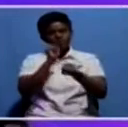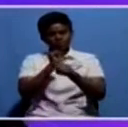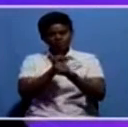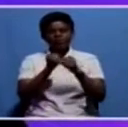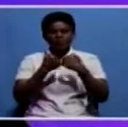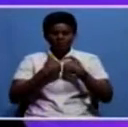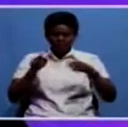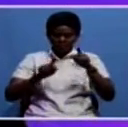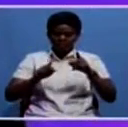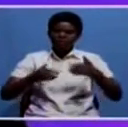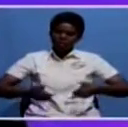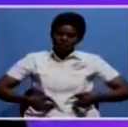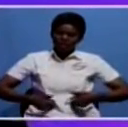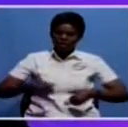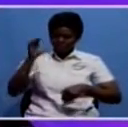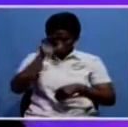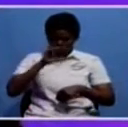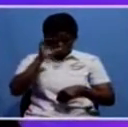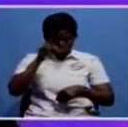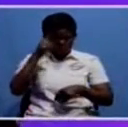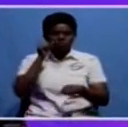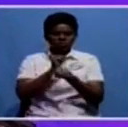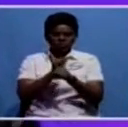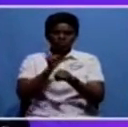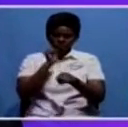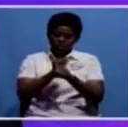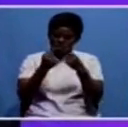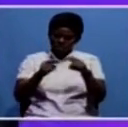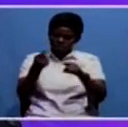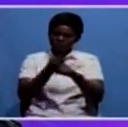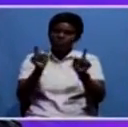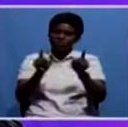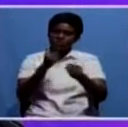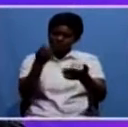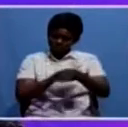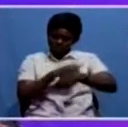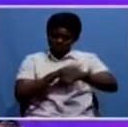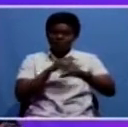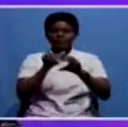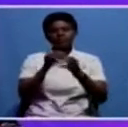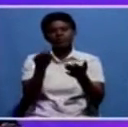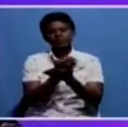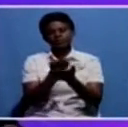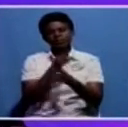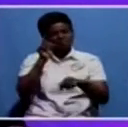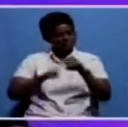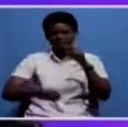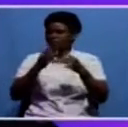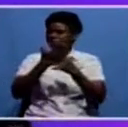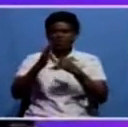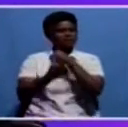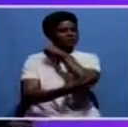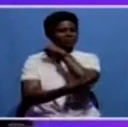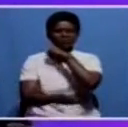Our young people are looking for jobs. And these jobs can only come from investment in the economy. That's why we can't share poverty. So